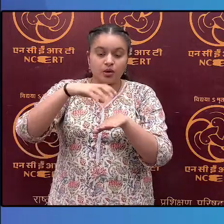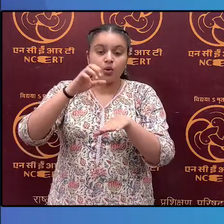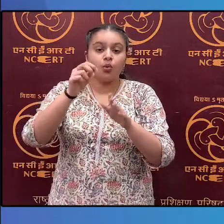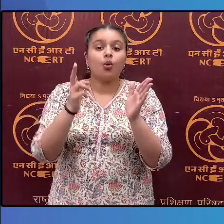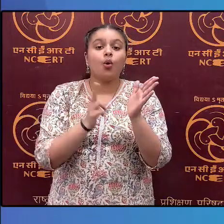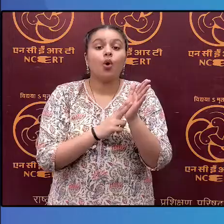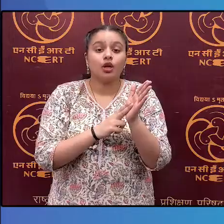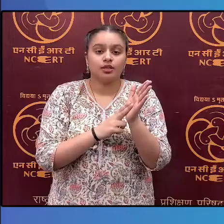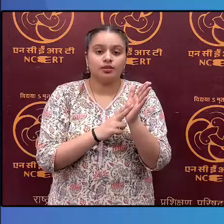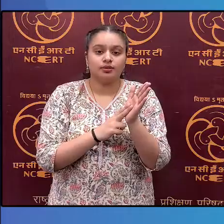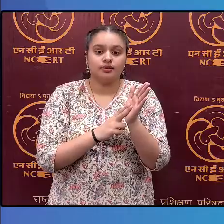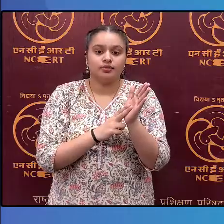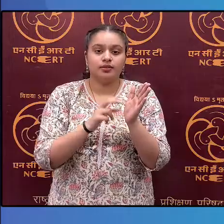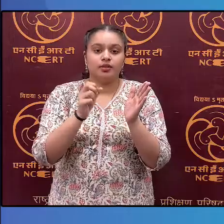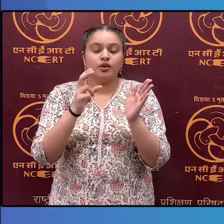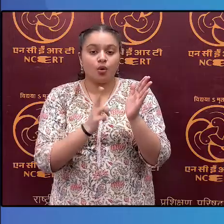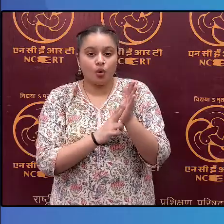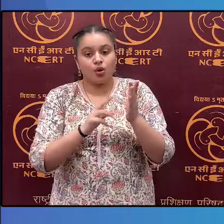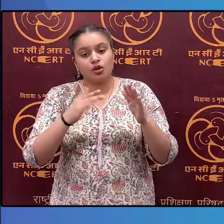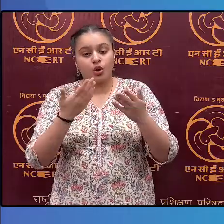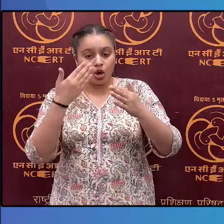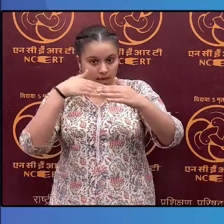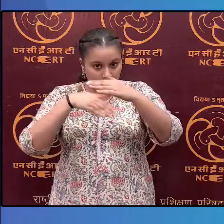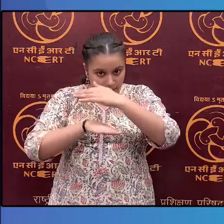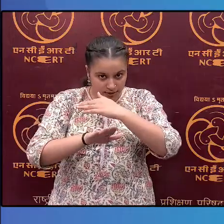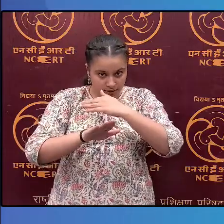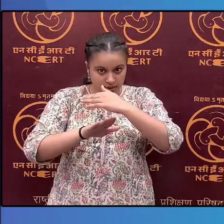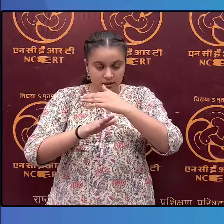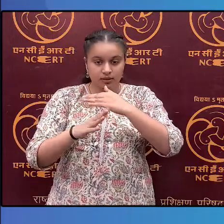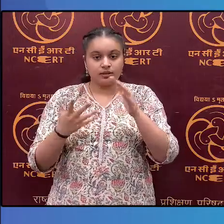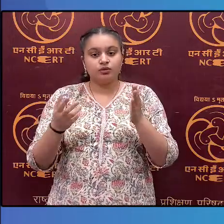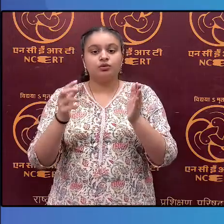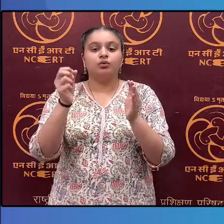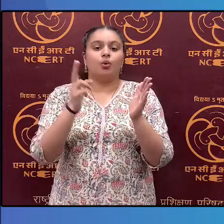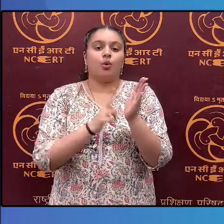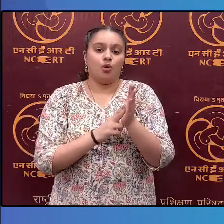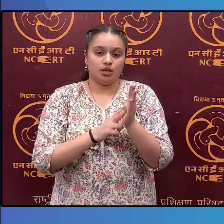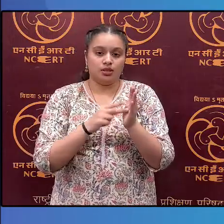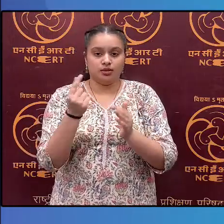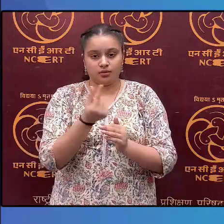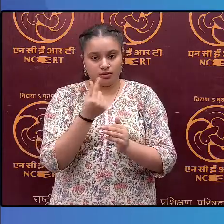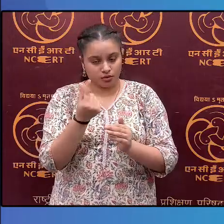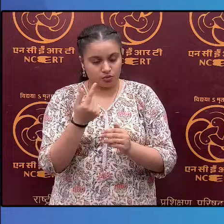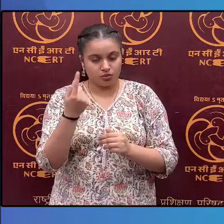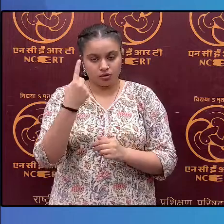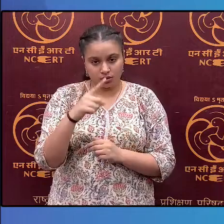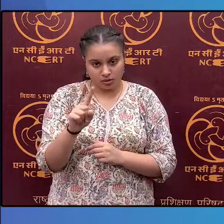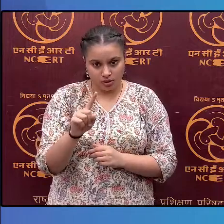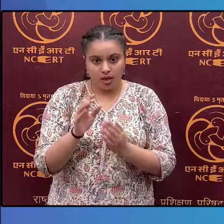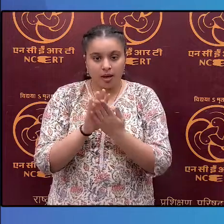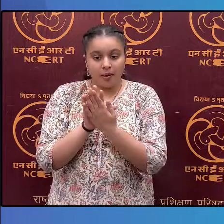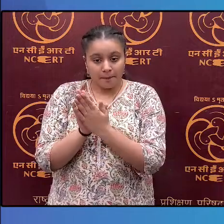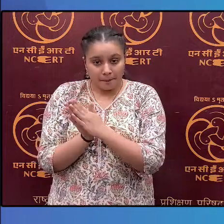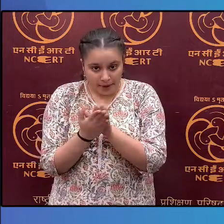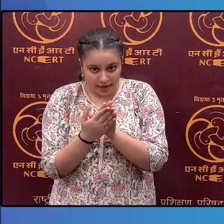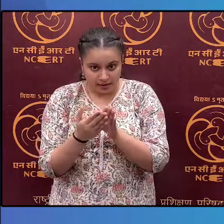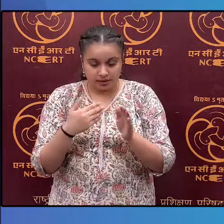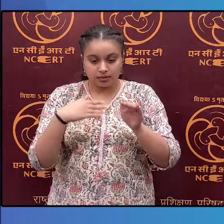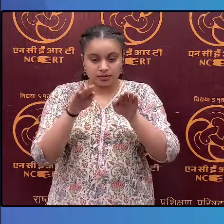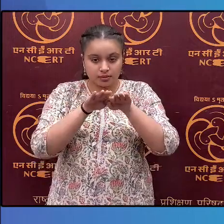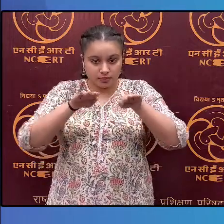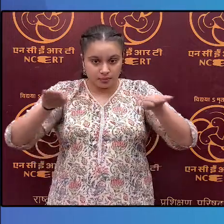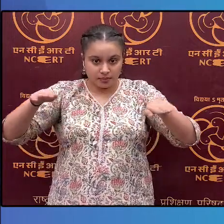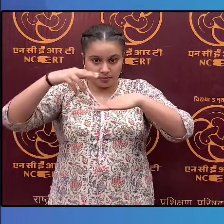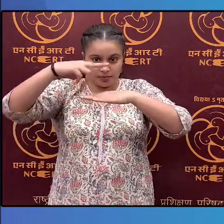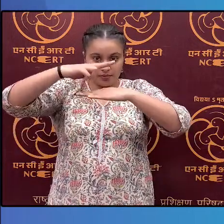two options. It is either on or under. So, what you will use, ma'am? On the bed? Yes, absolutely correct. The bat is on the bed. It is on top